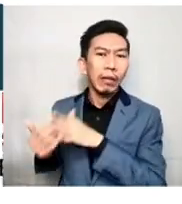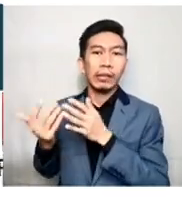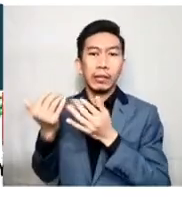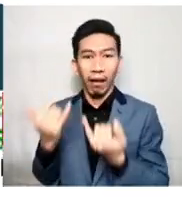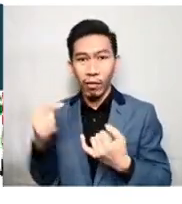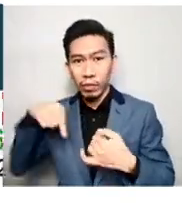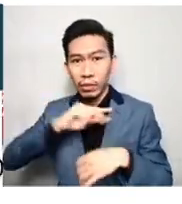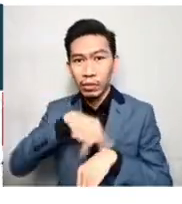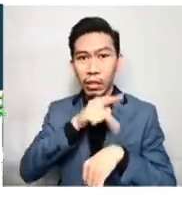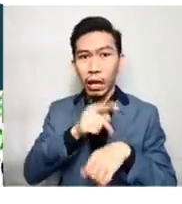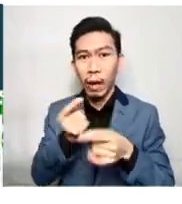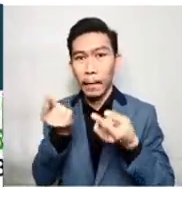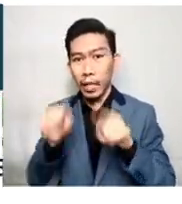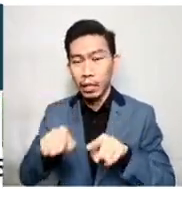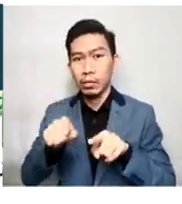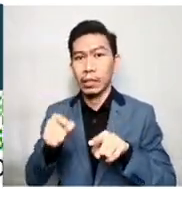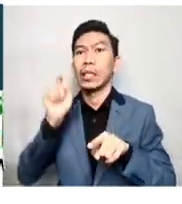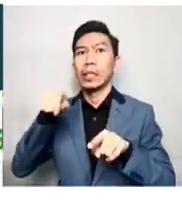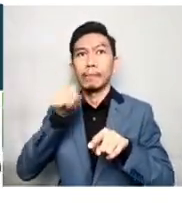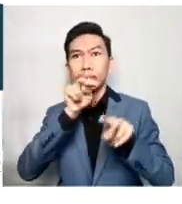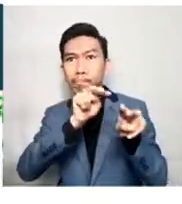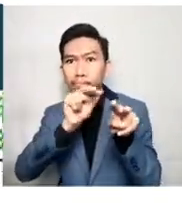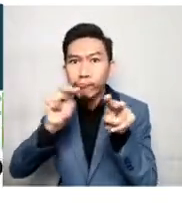especially when we need watchdogs